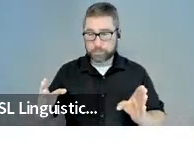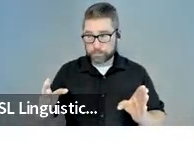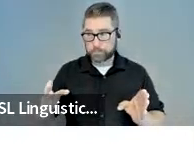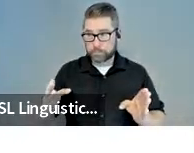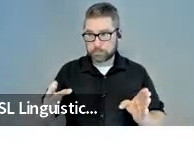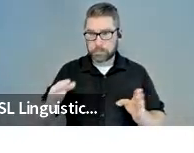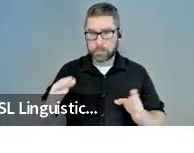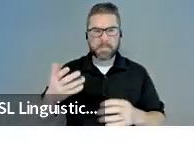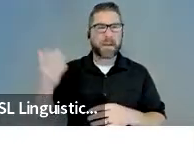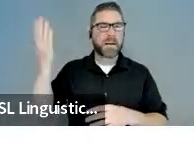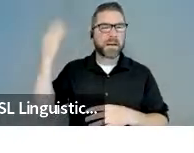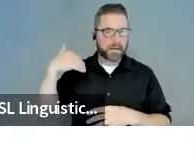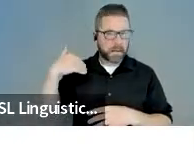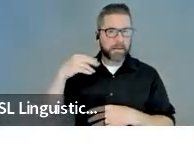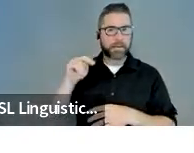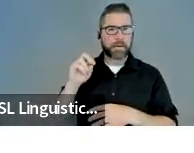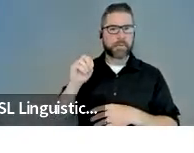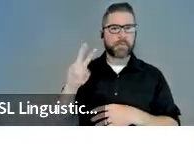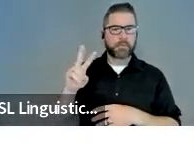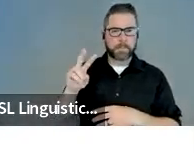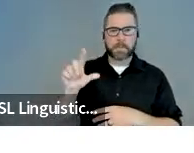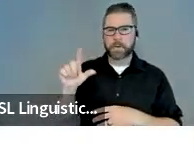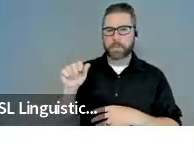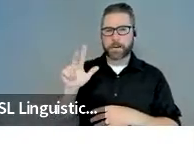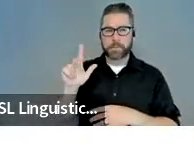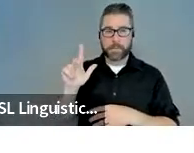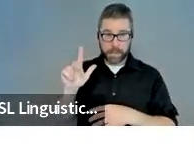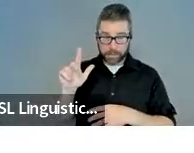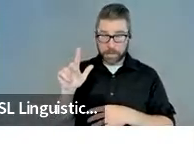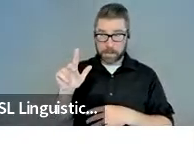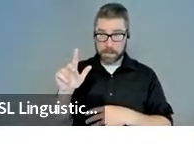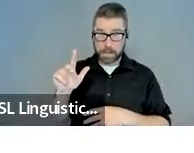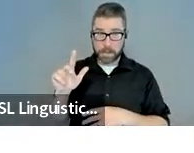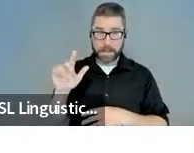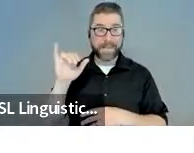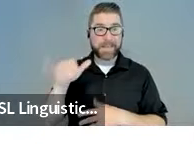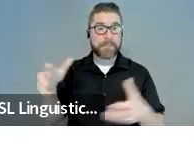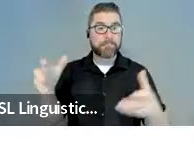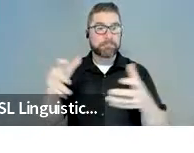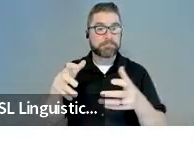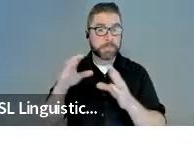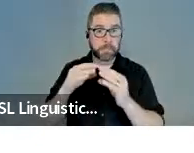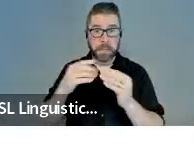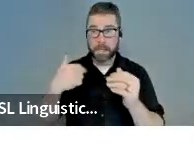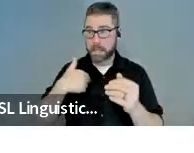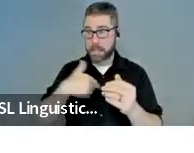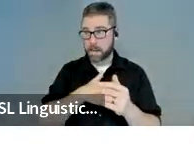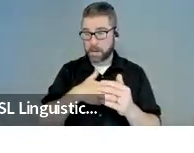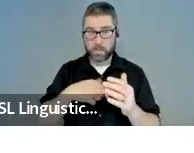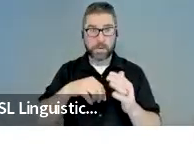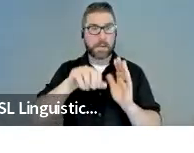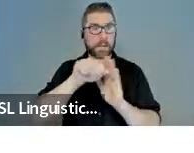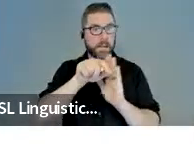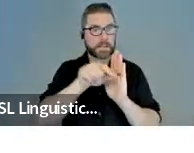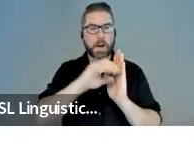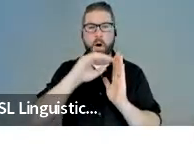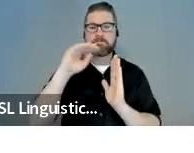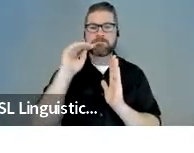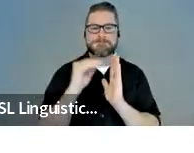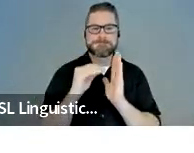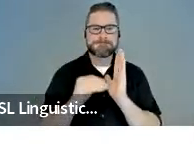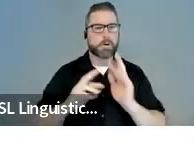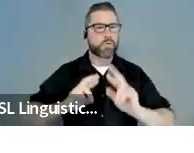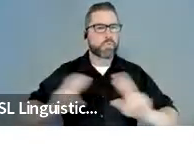of 2023. And during that meeting, we then had all of the agenda items set for January, February, March,